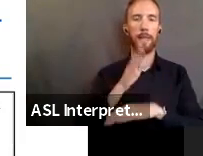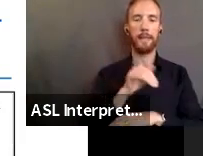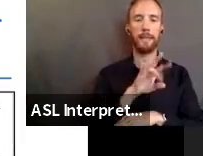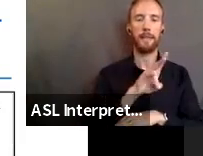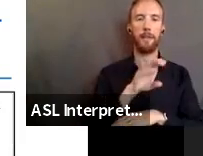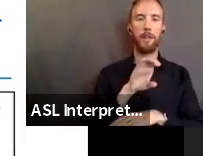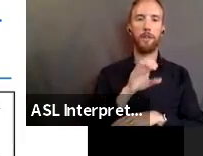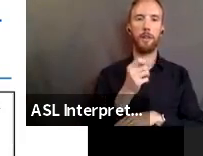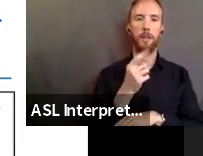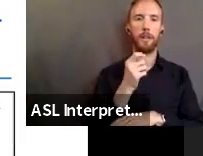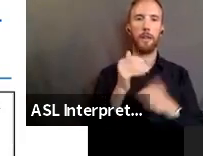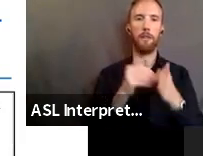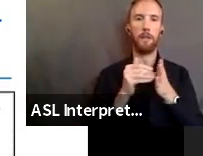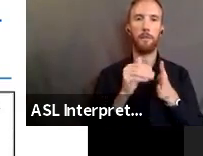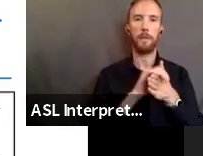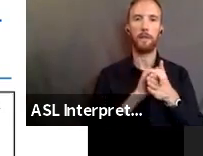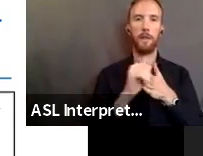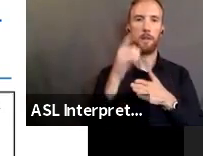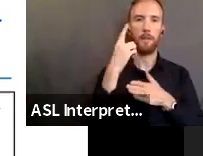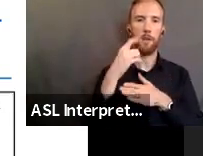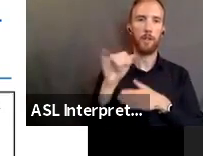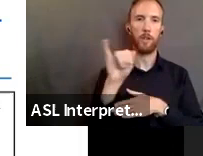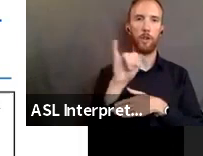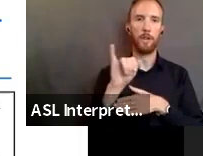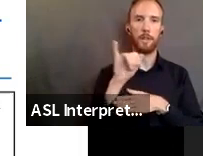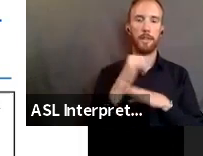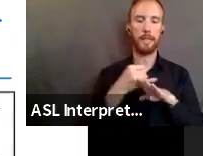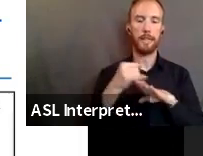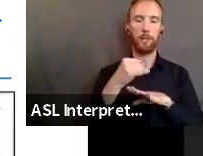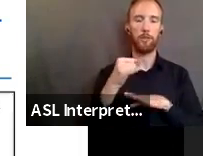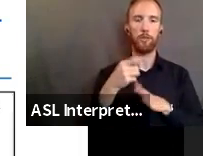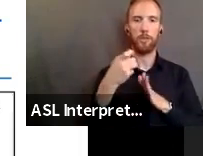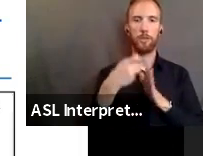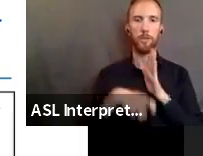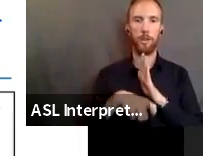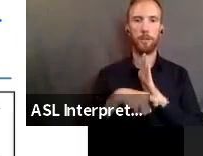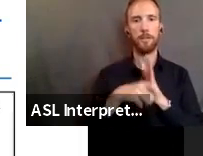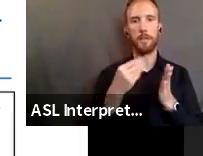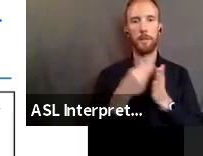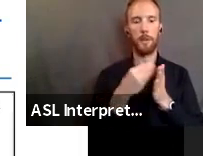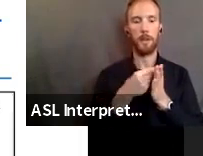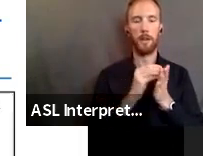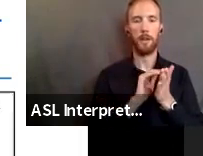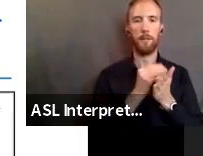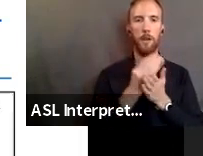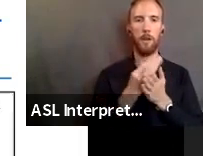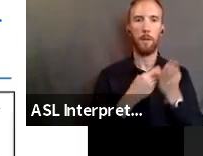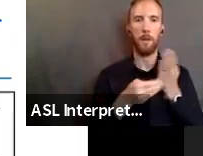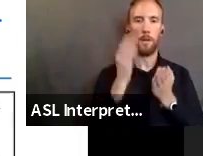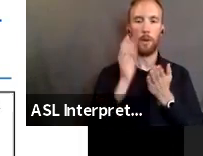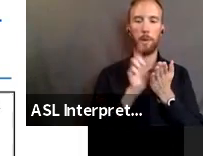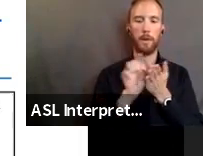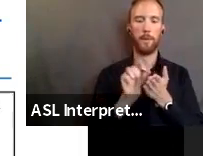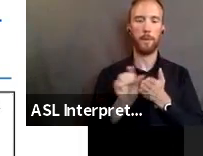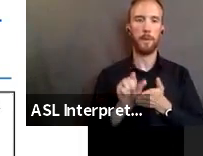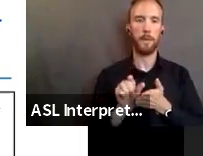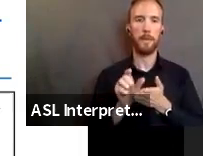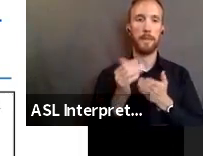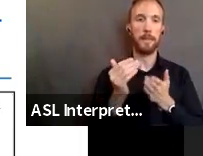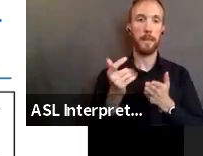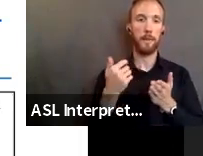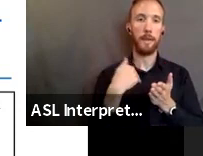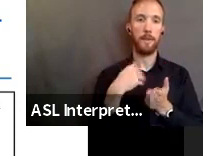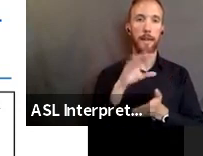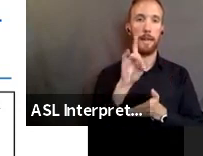dollars of long-term interest cost that has been included in the 21 budget will go to service to date we have 8.1 million